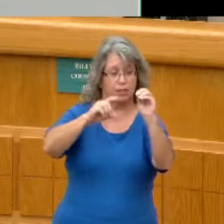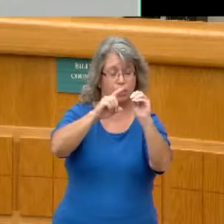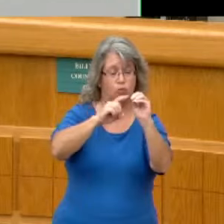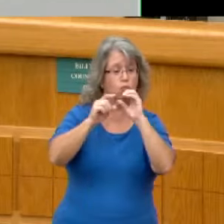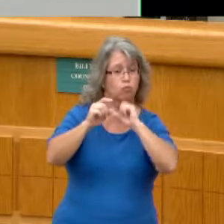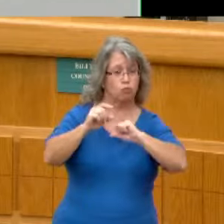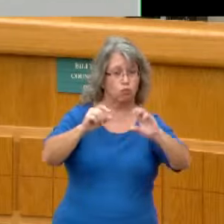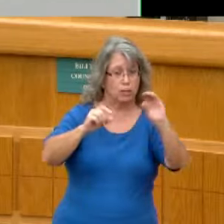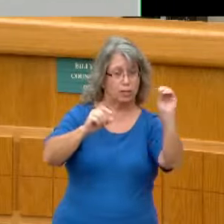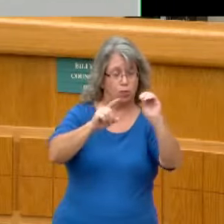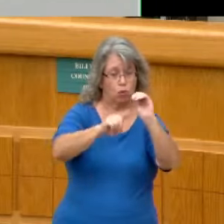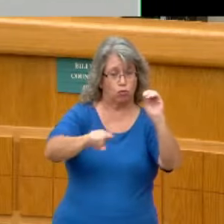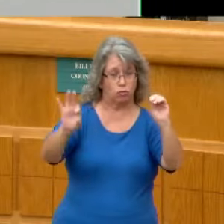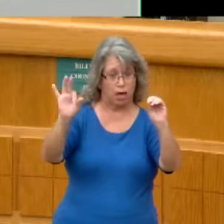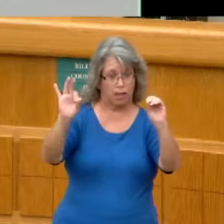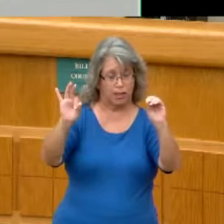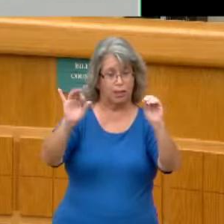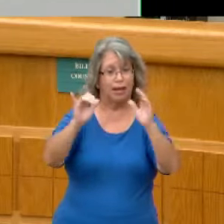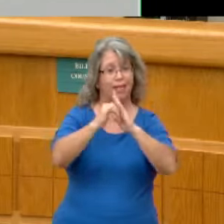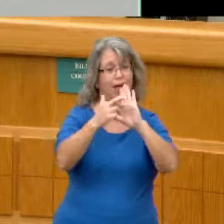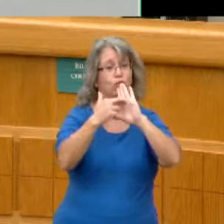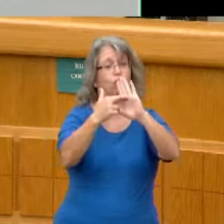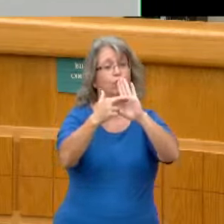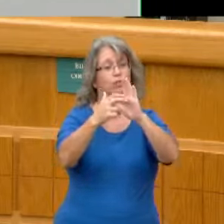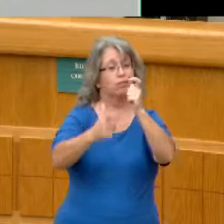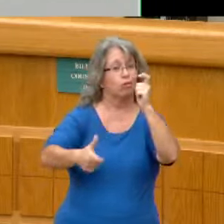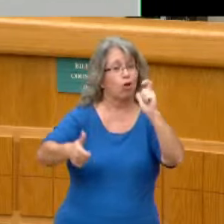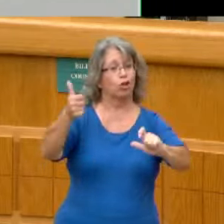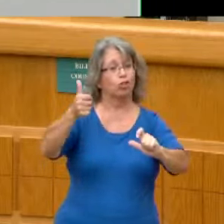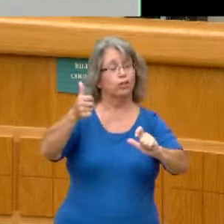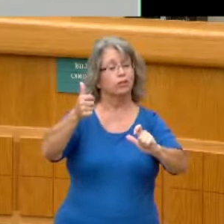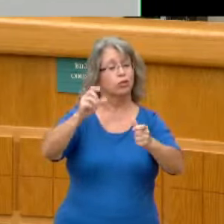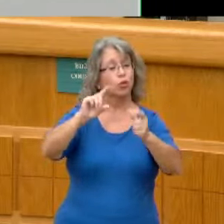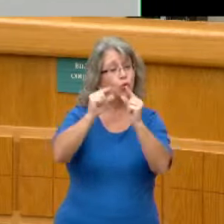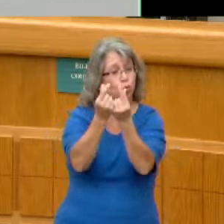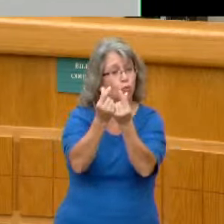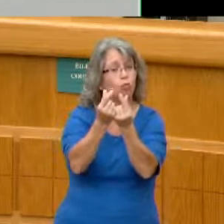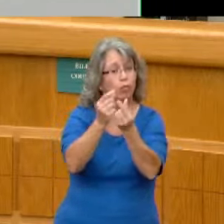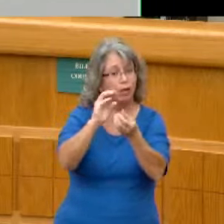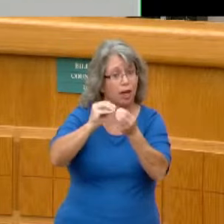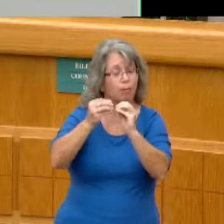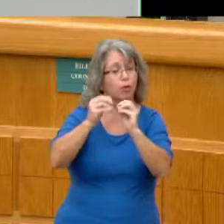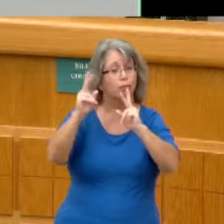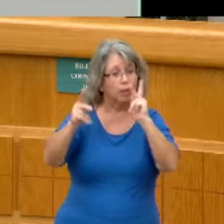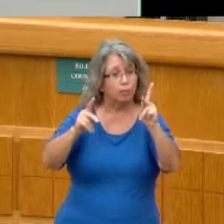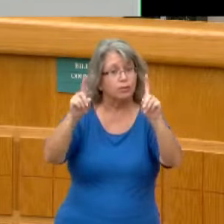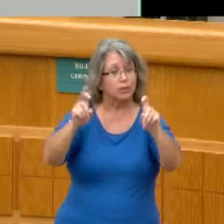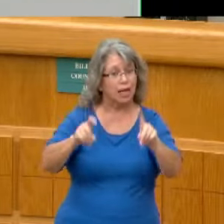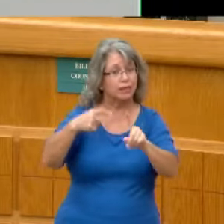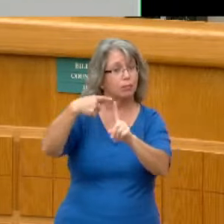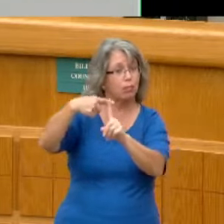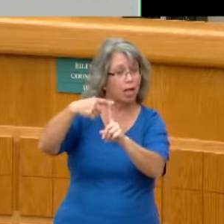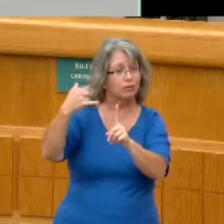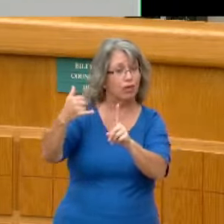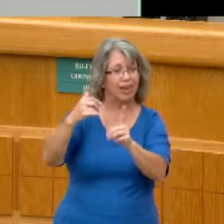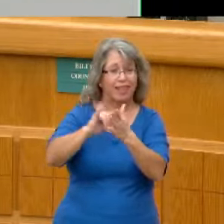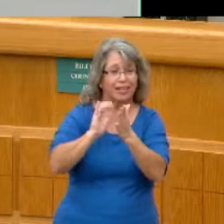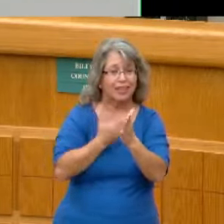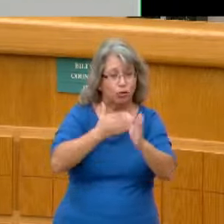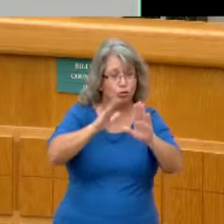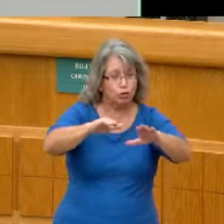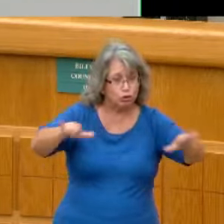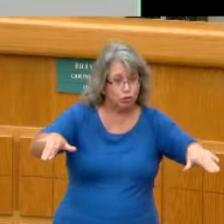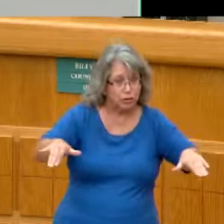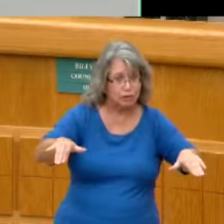They represent the largest group of people that are testing positive right now. Those are the children in the coastal bend. And then as you go